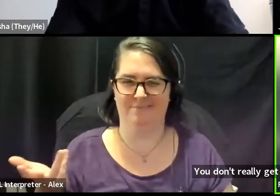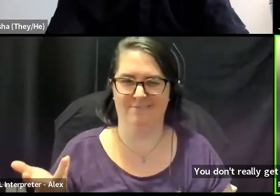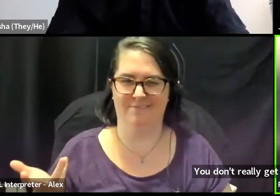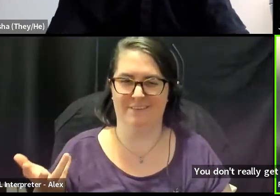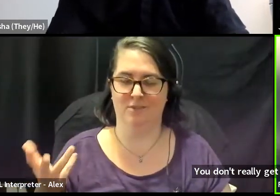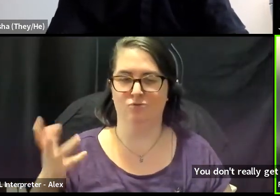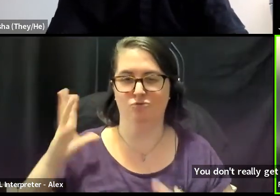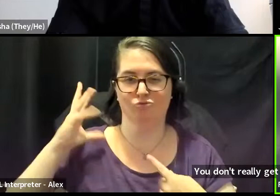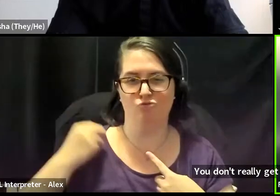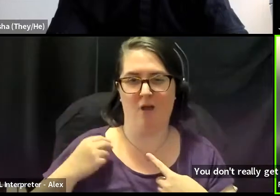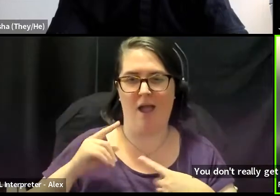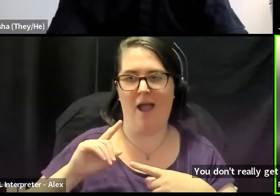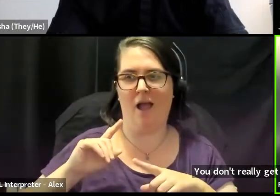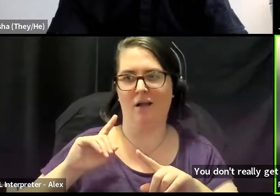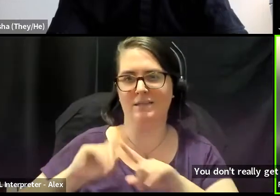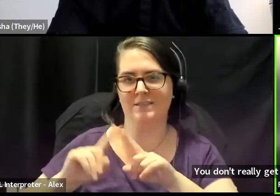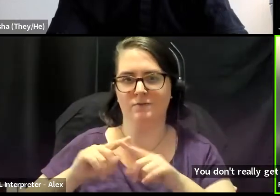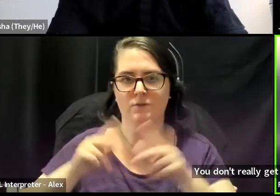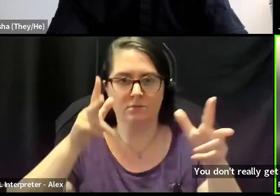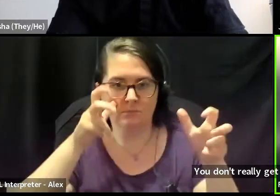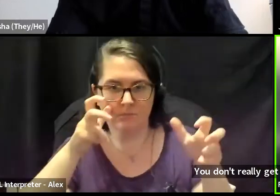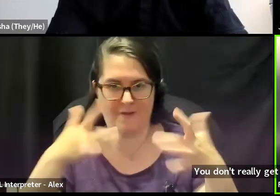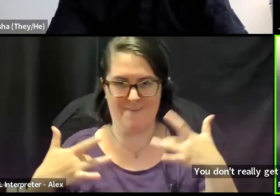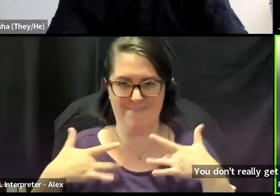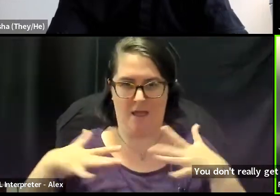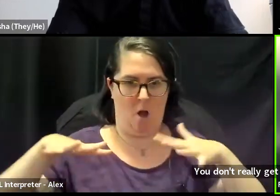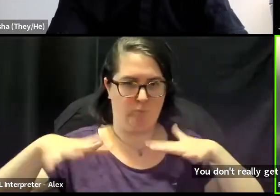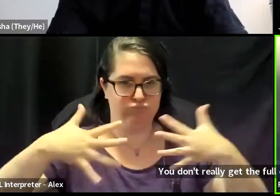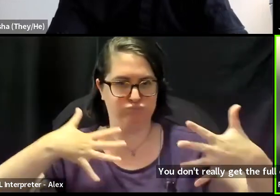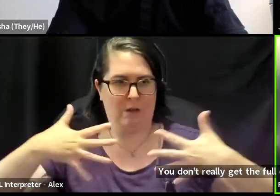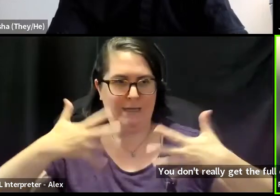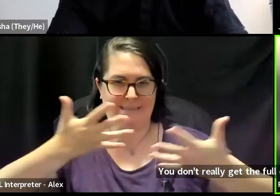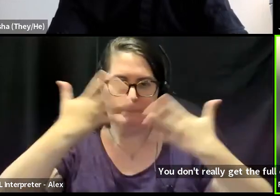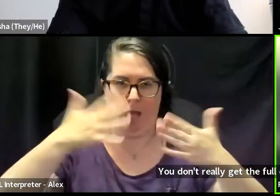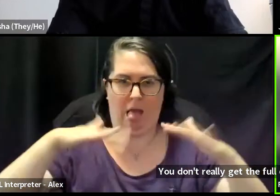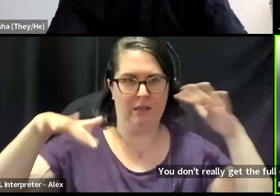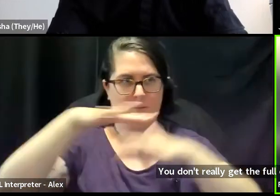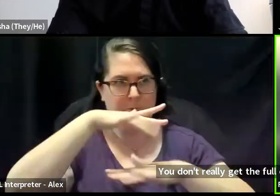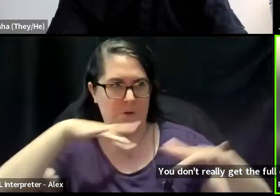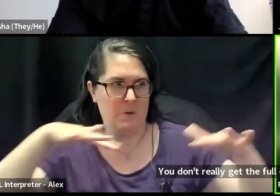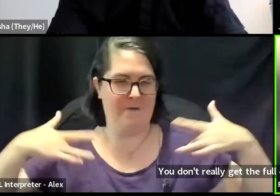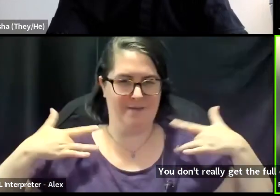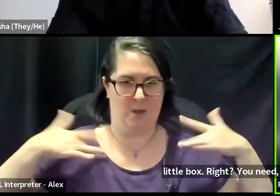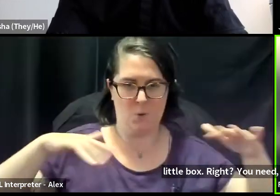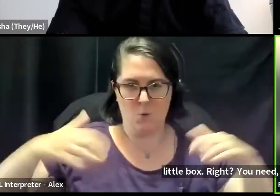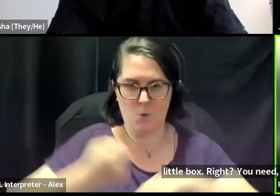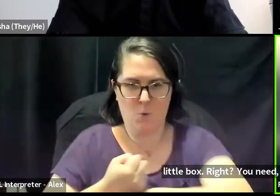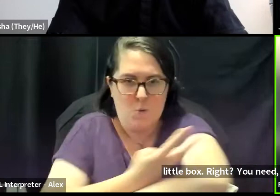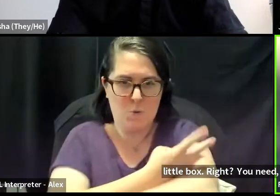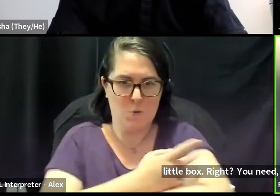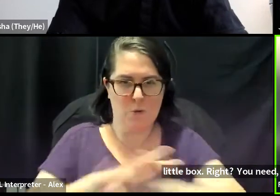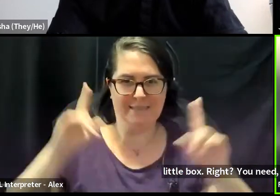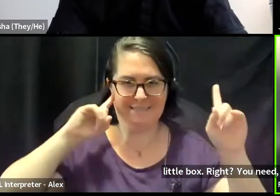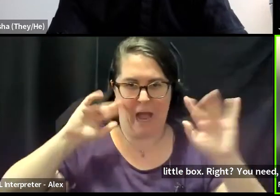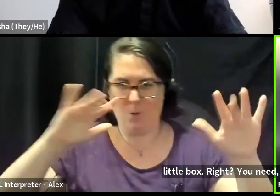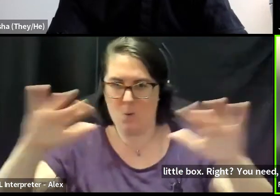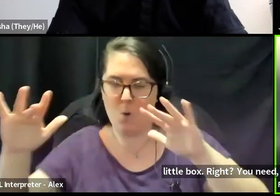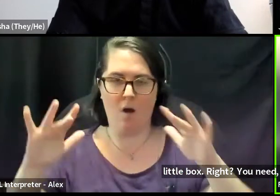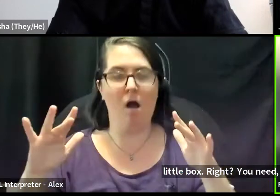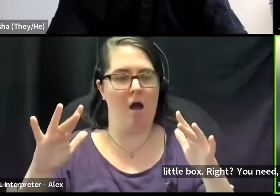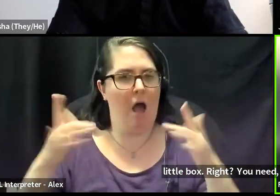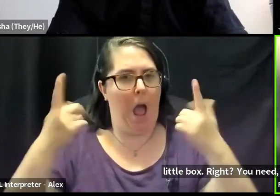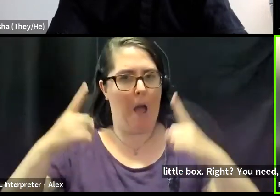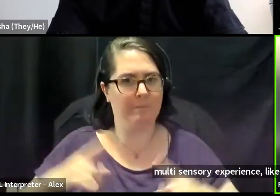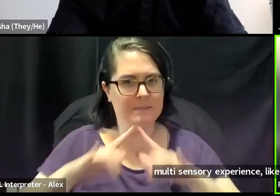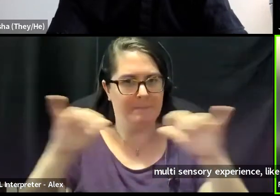very multi-sensory experience, right? Like smell, movement, sensation, like there's a lot of sound, there's a lot of stuff going on at